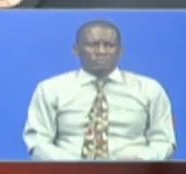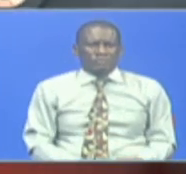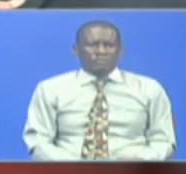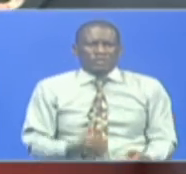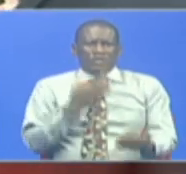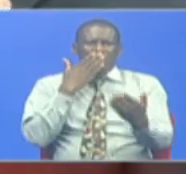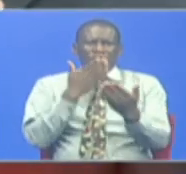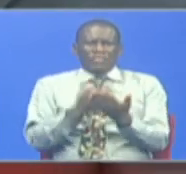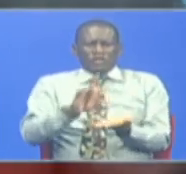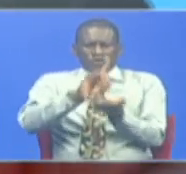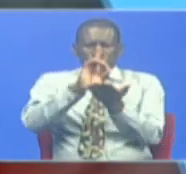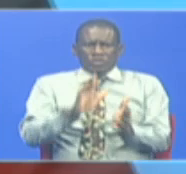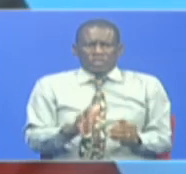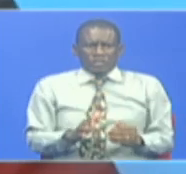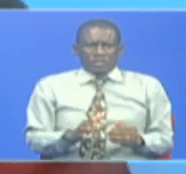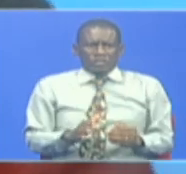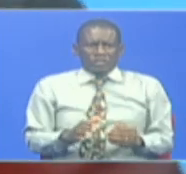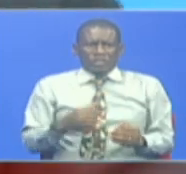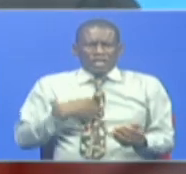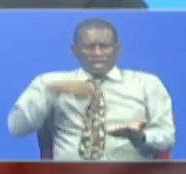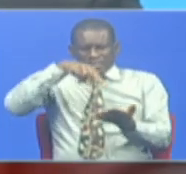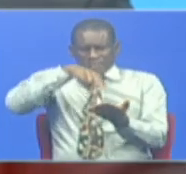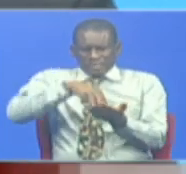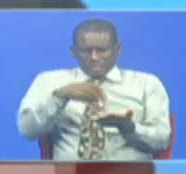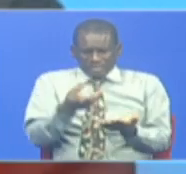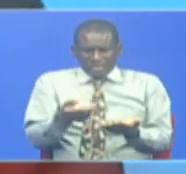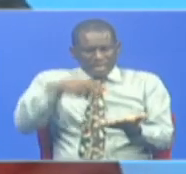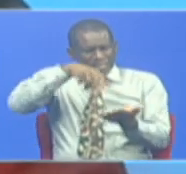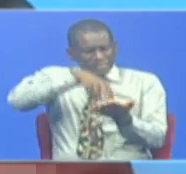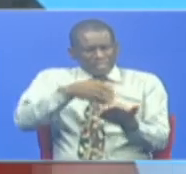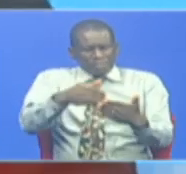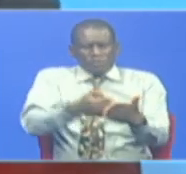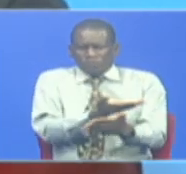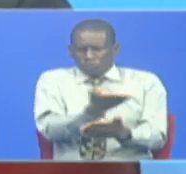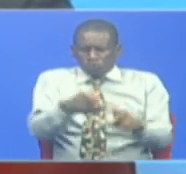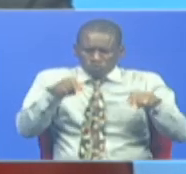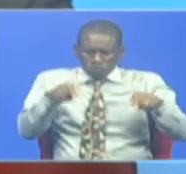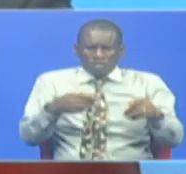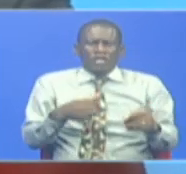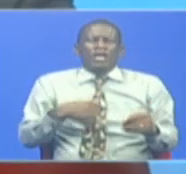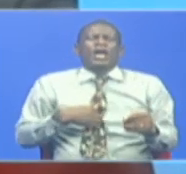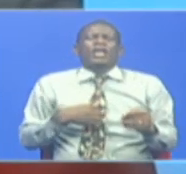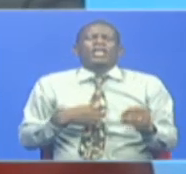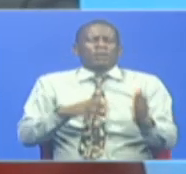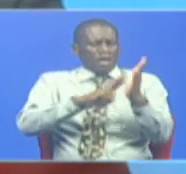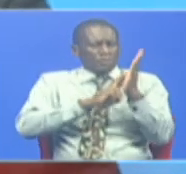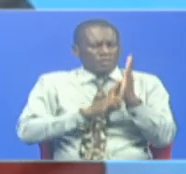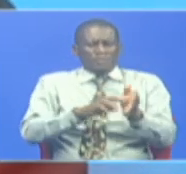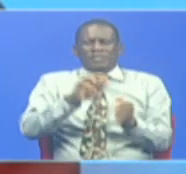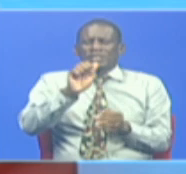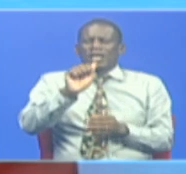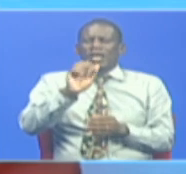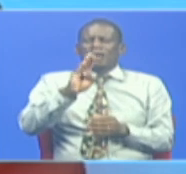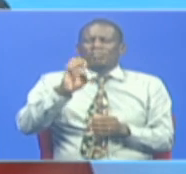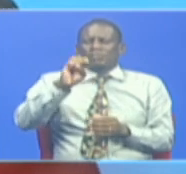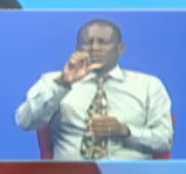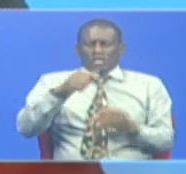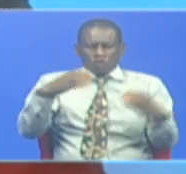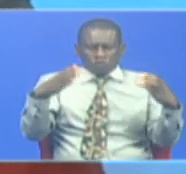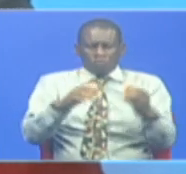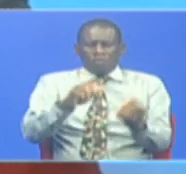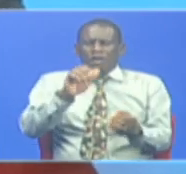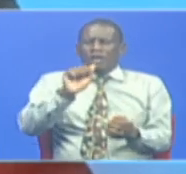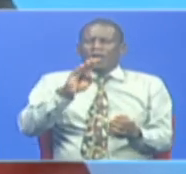Thank you, Daktari. I stand here before you today representing Absa Group, Absa Bank